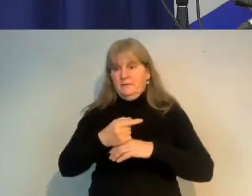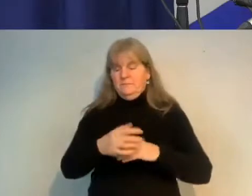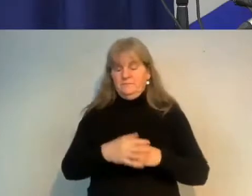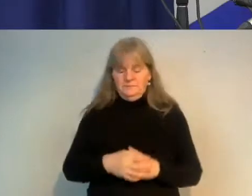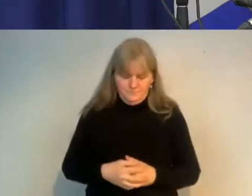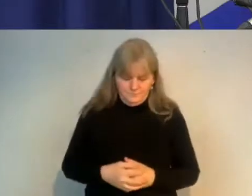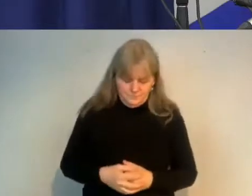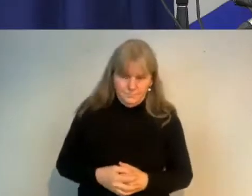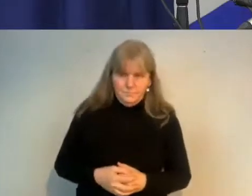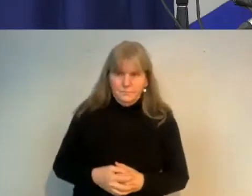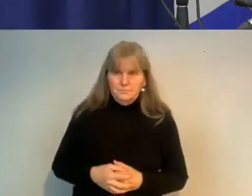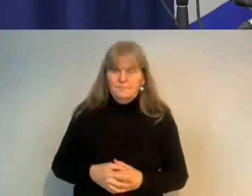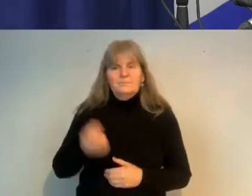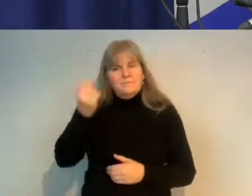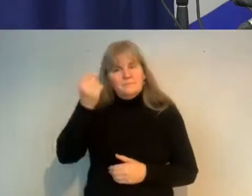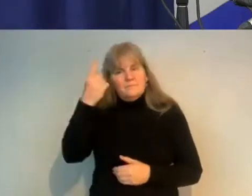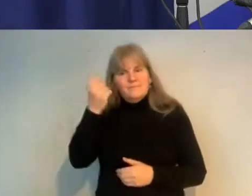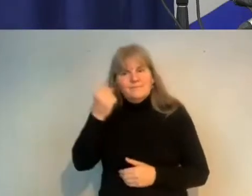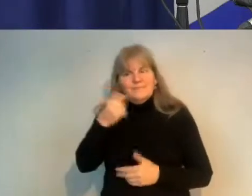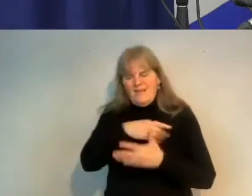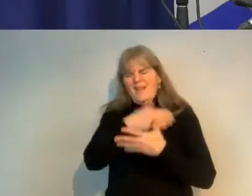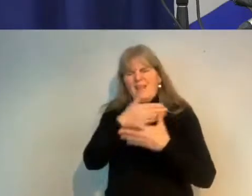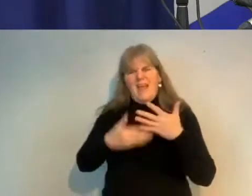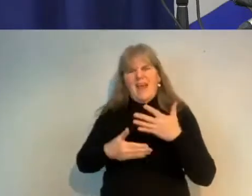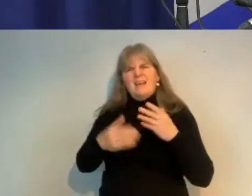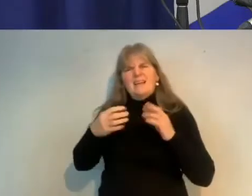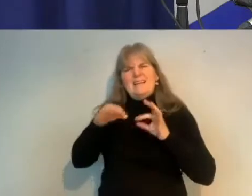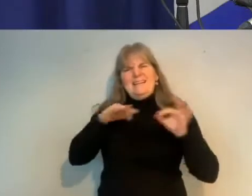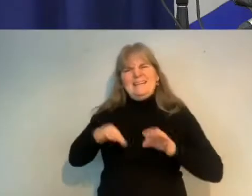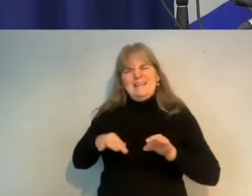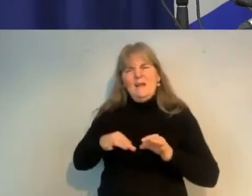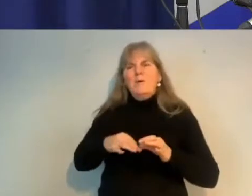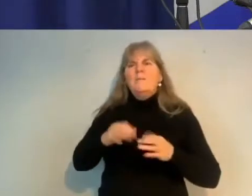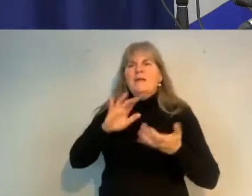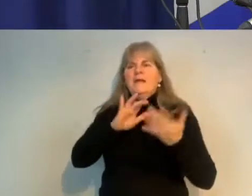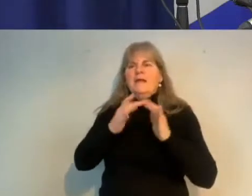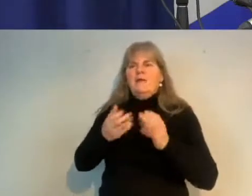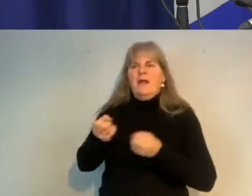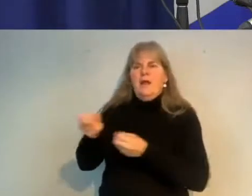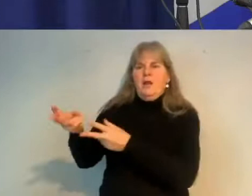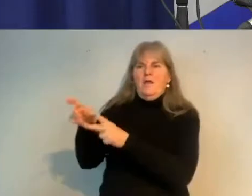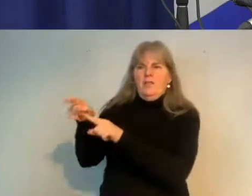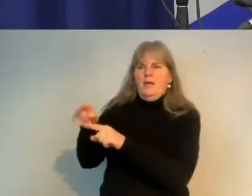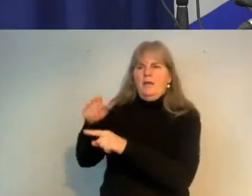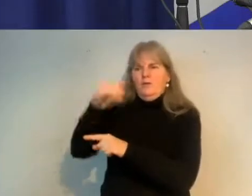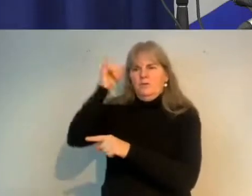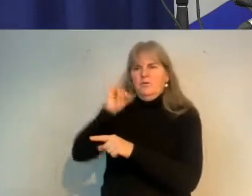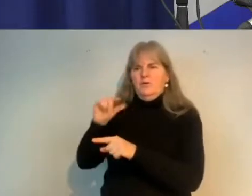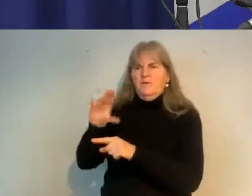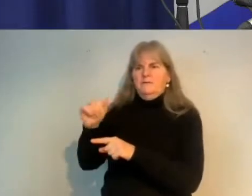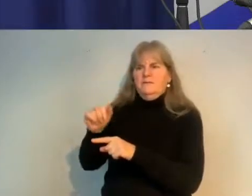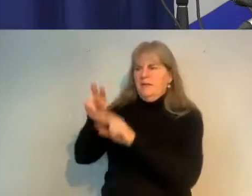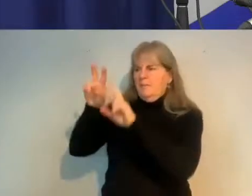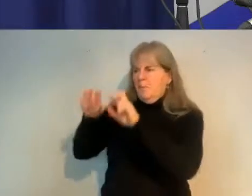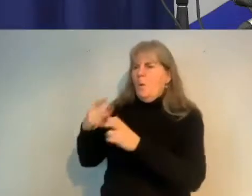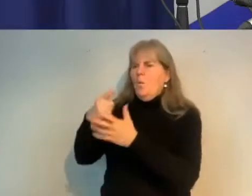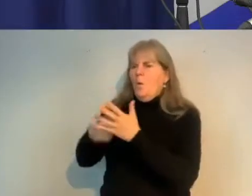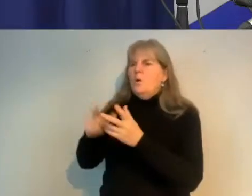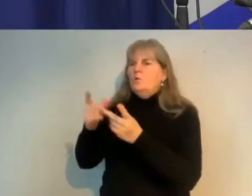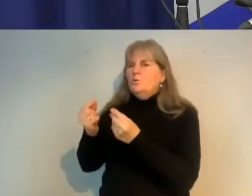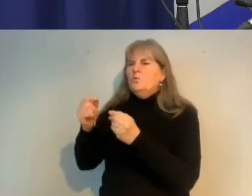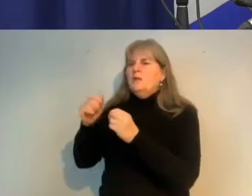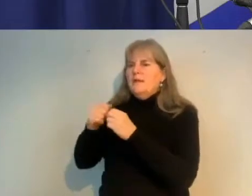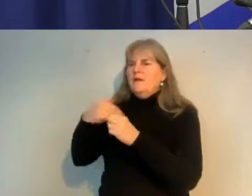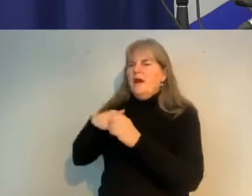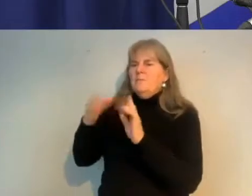Note, this information will be posted online soon at yukon.ca, what to do if I am a case. This